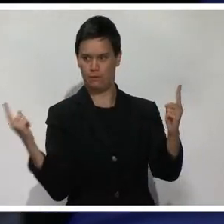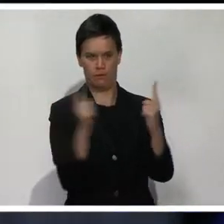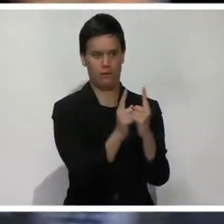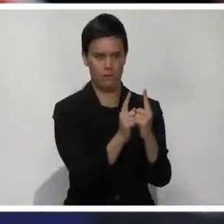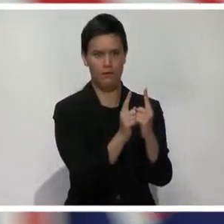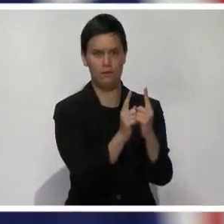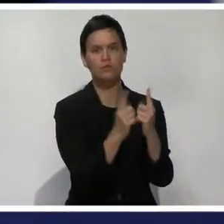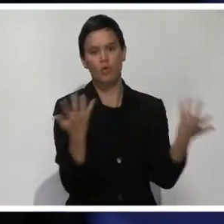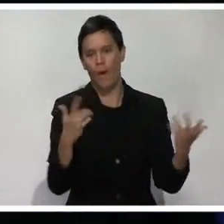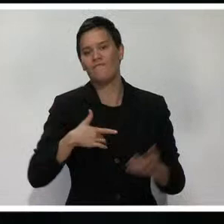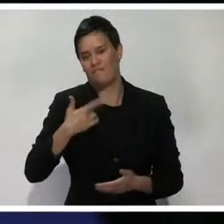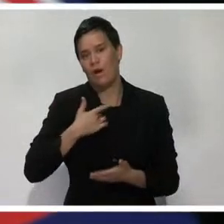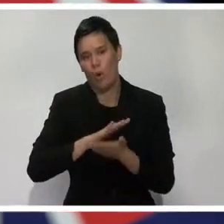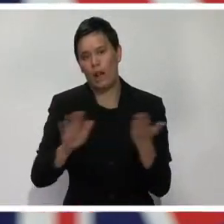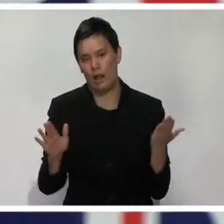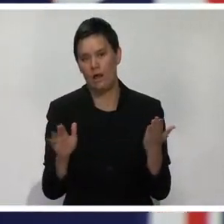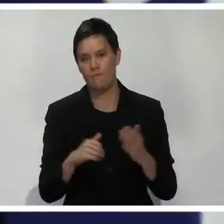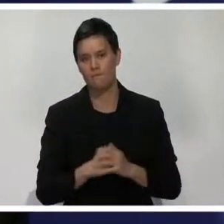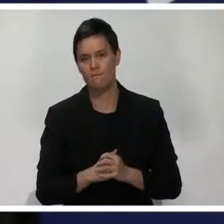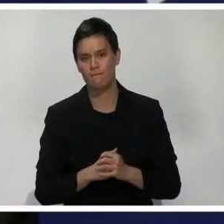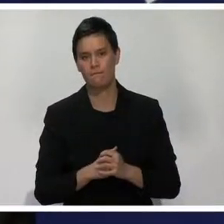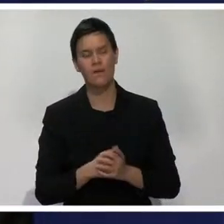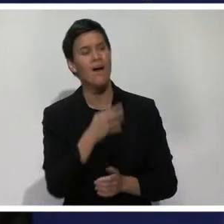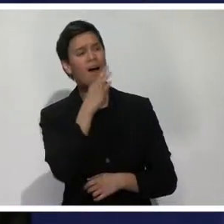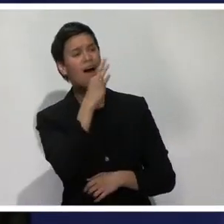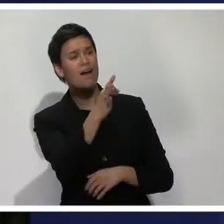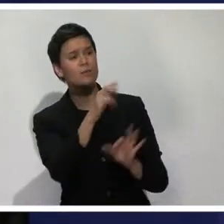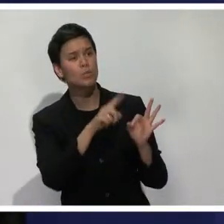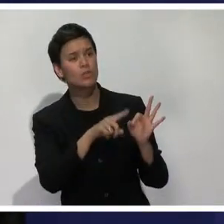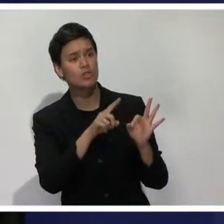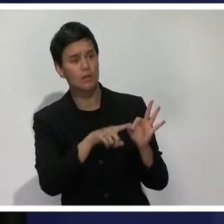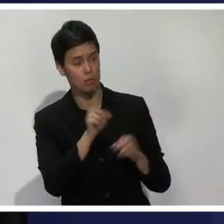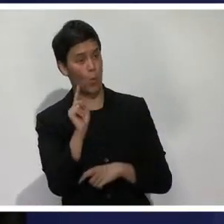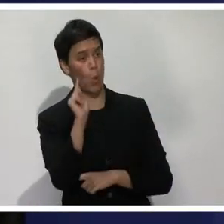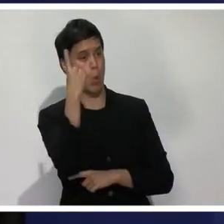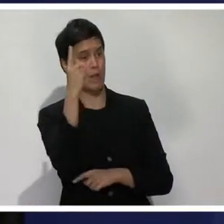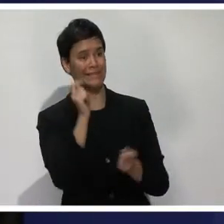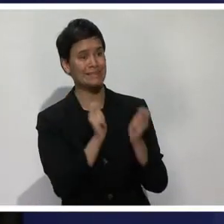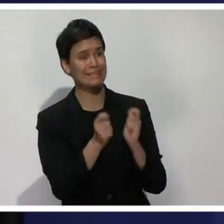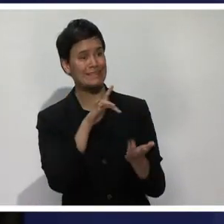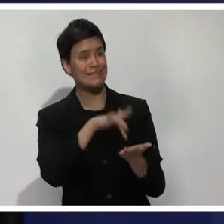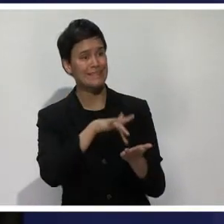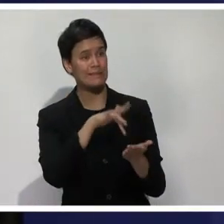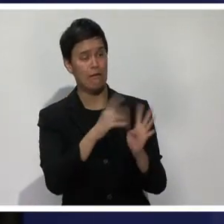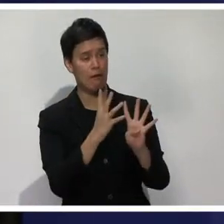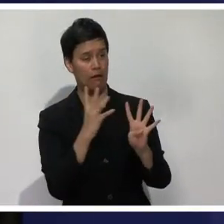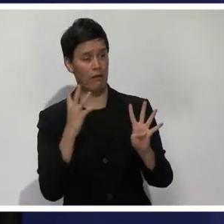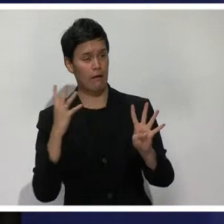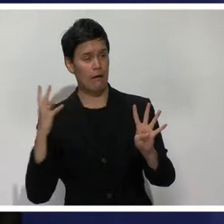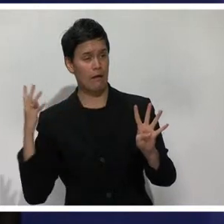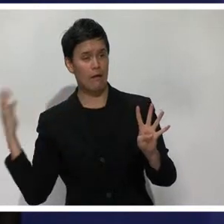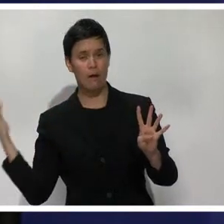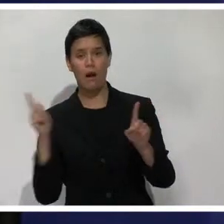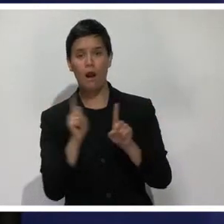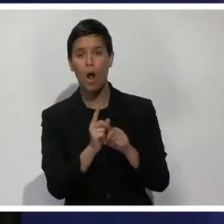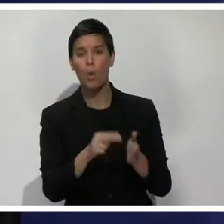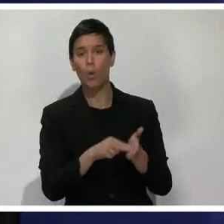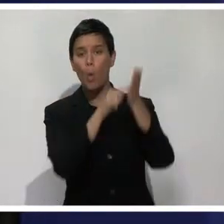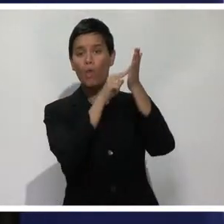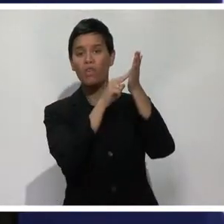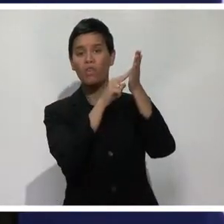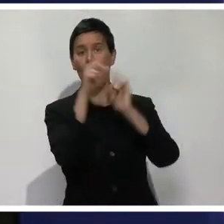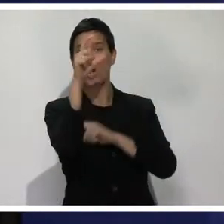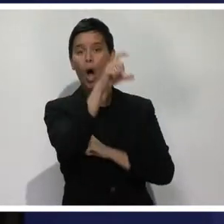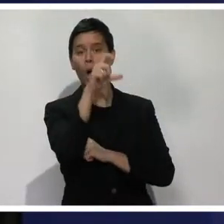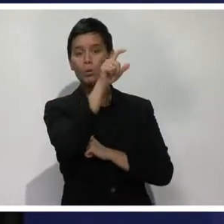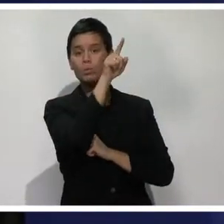Dr. Bloomfield, we've seen some long wait times at testing centres up in Auckland, Yeah. particularly at Northcote. We've had a couple of reports. Yeah. Some people have even